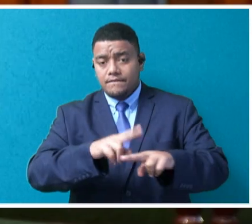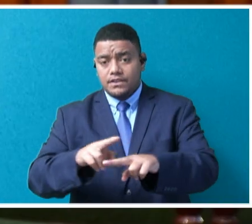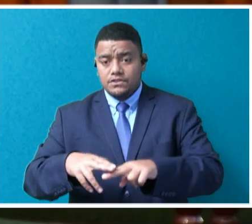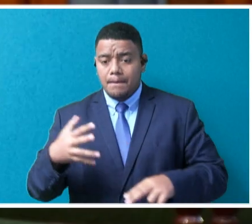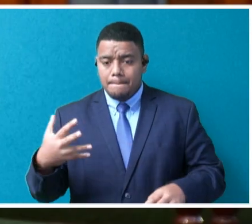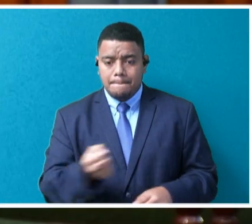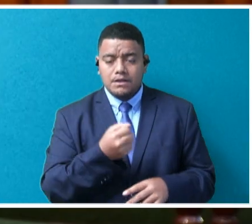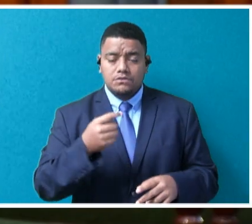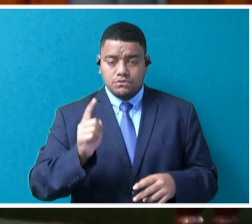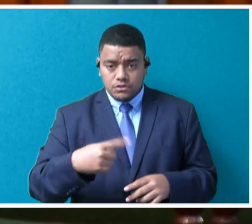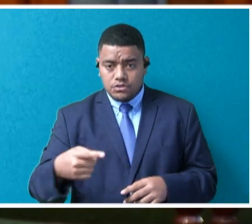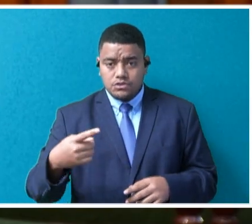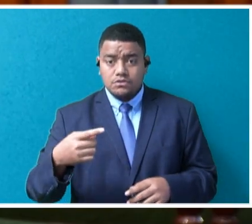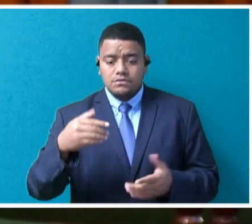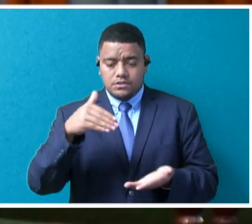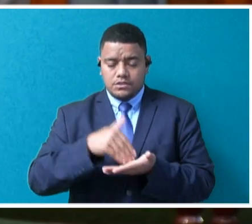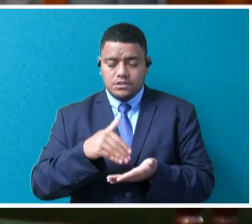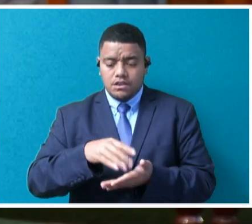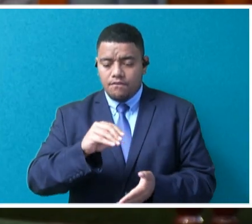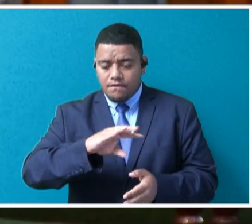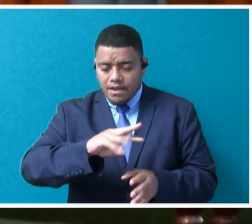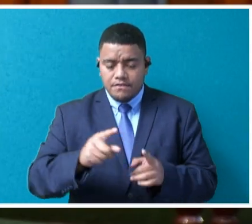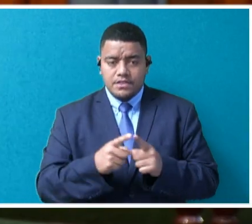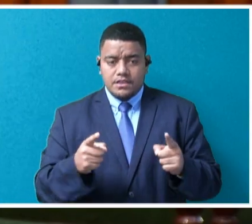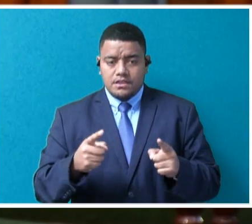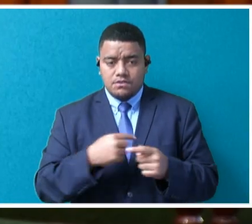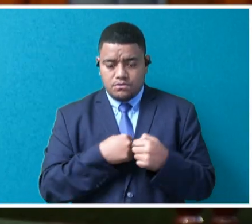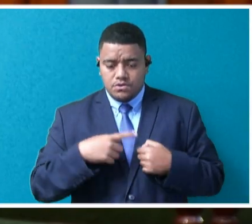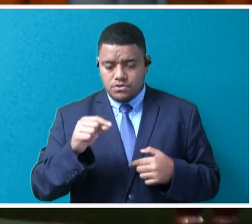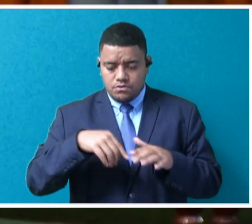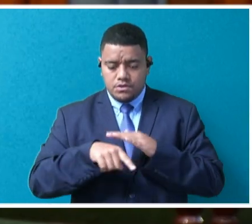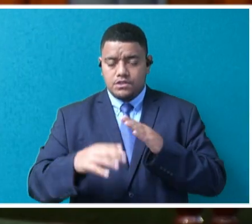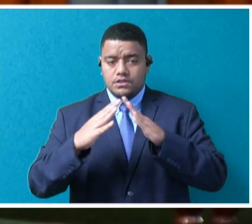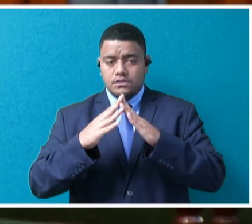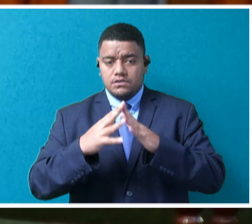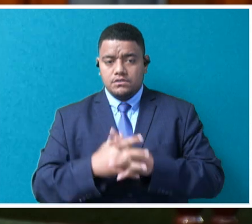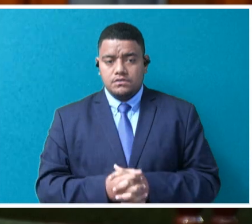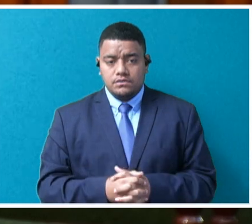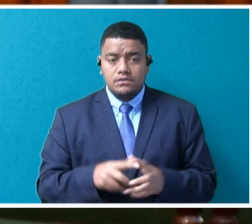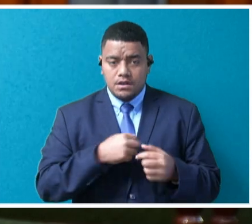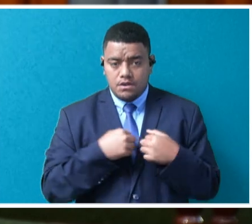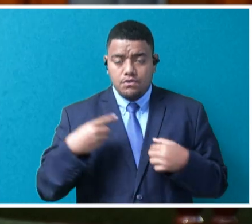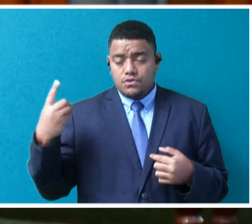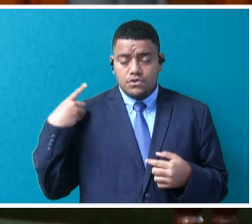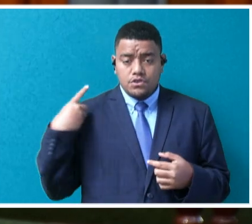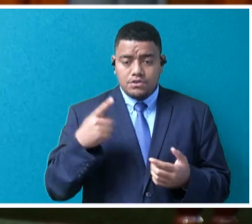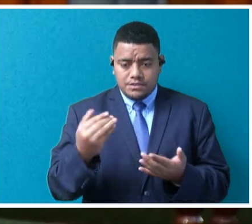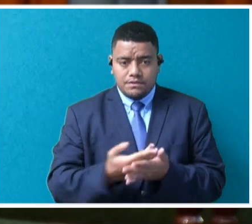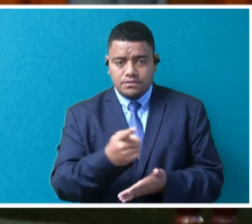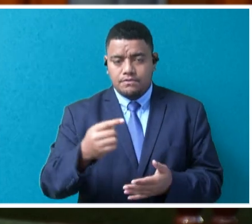must remain at the center of everything we do in this House. It is our duty to secure their